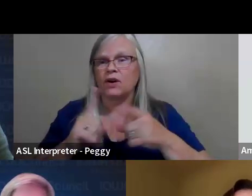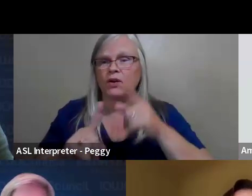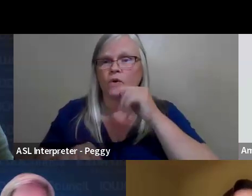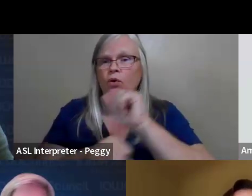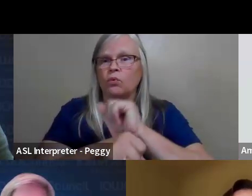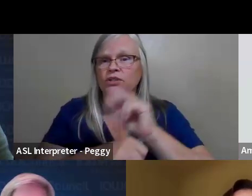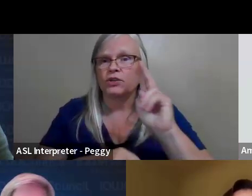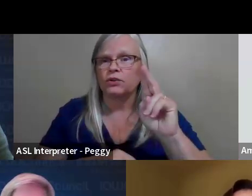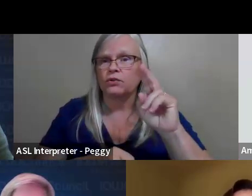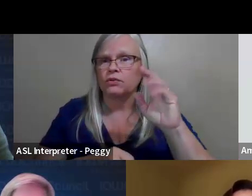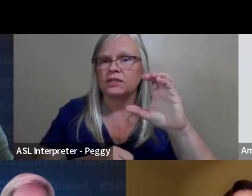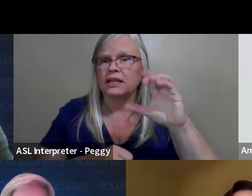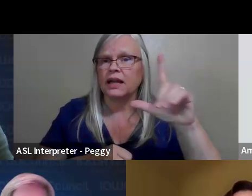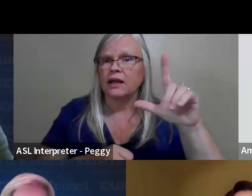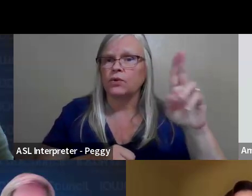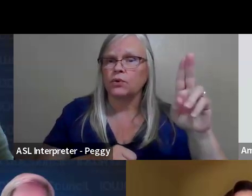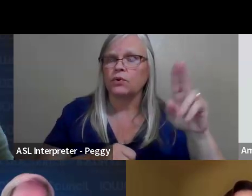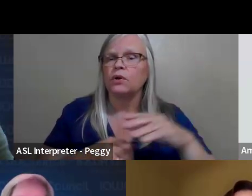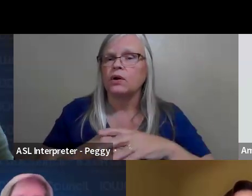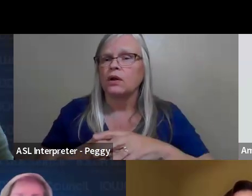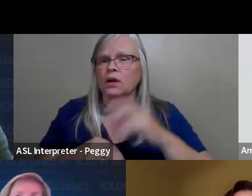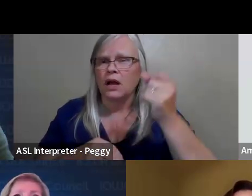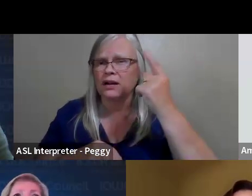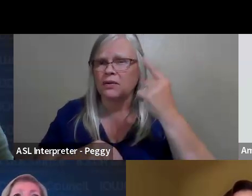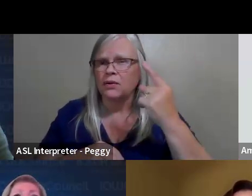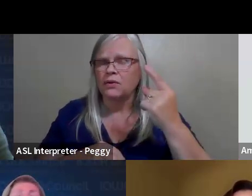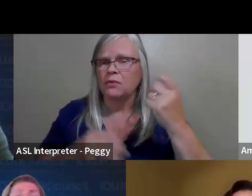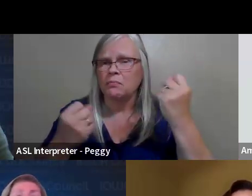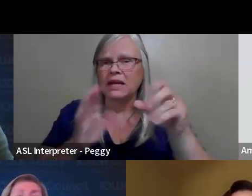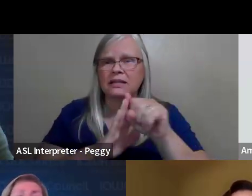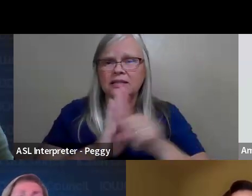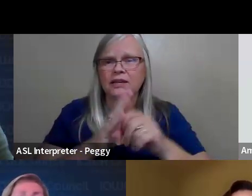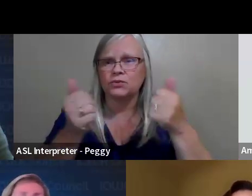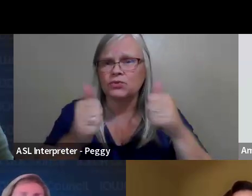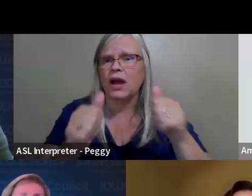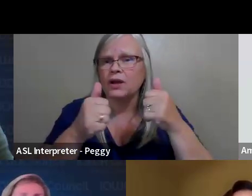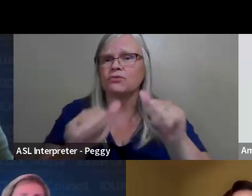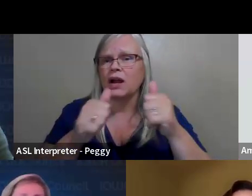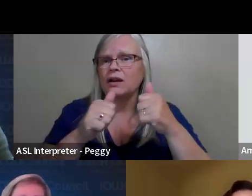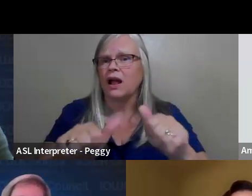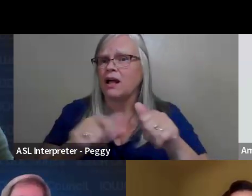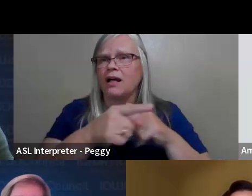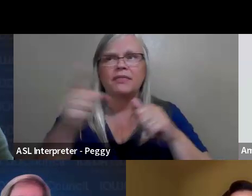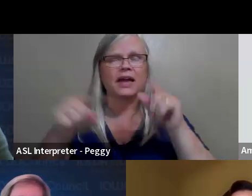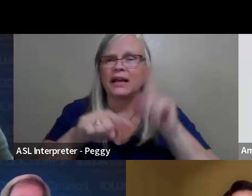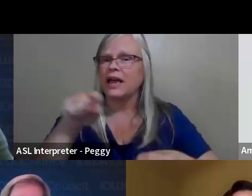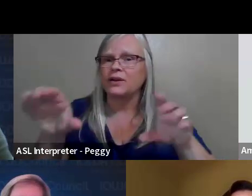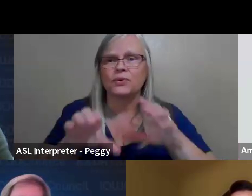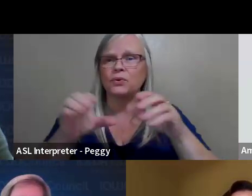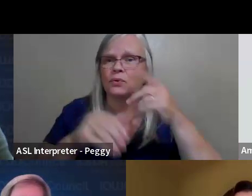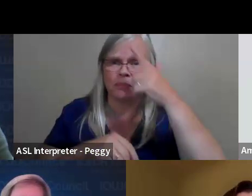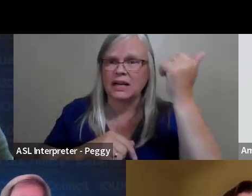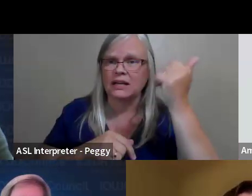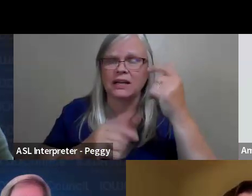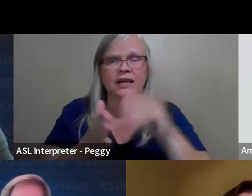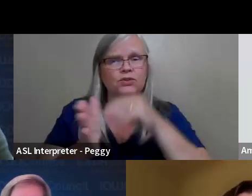the ACLU. I said, I don't understand. Lots of states have tried to do this. None of them have been able to do it because it's